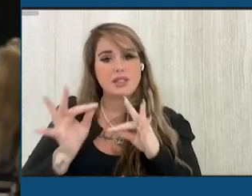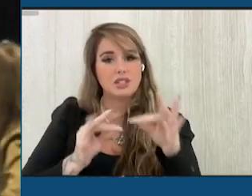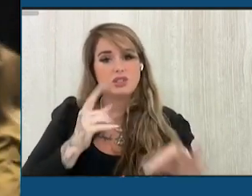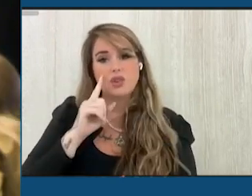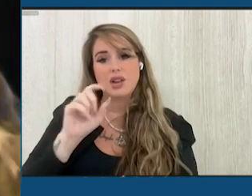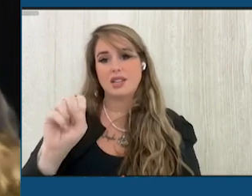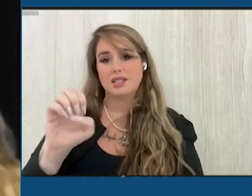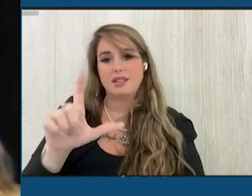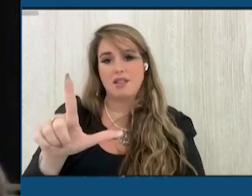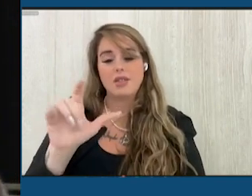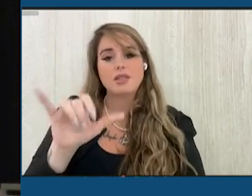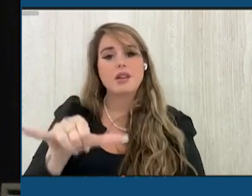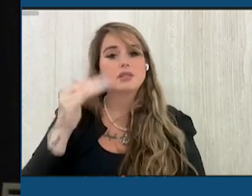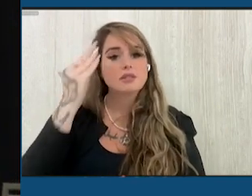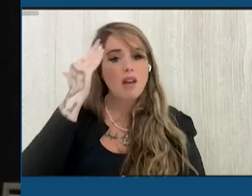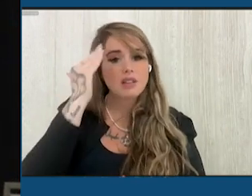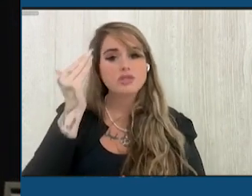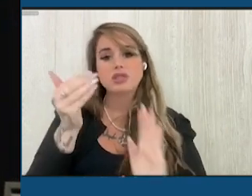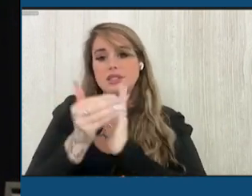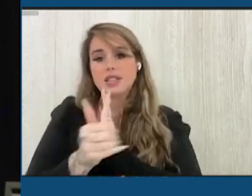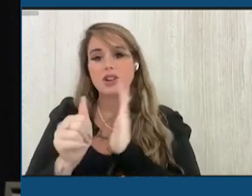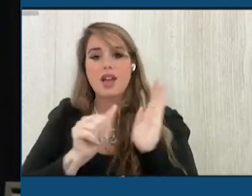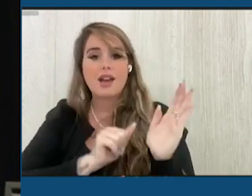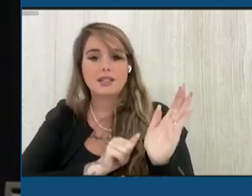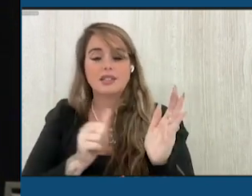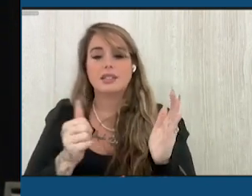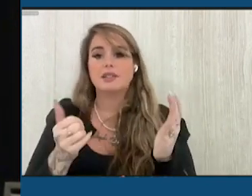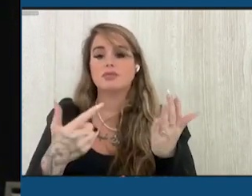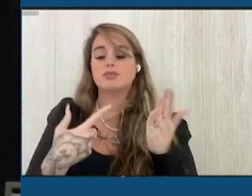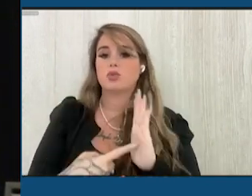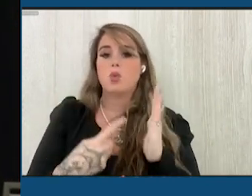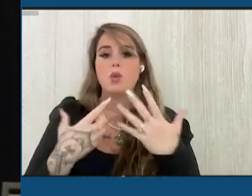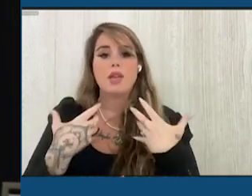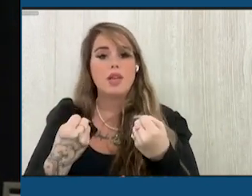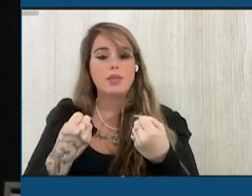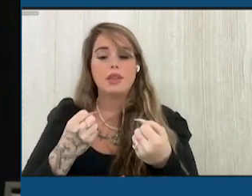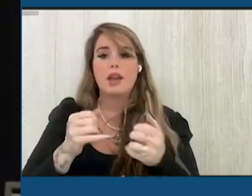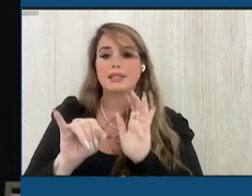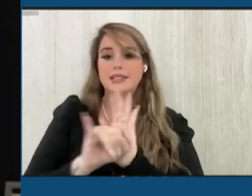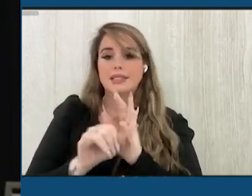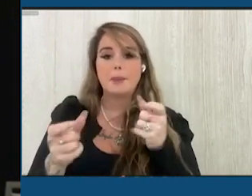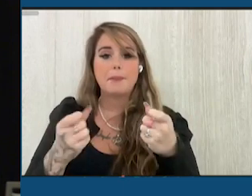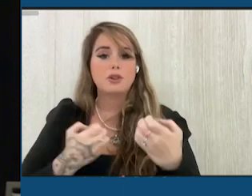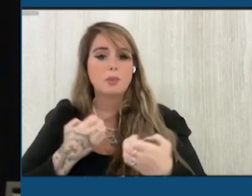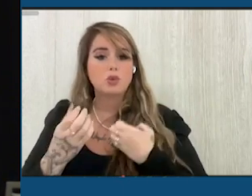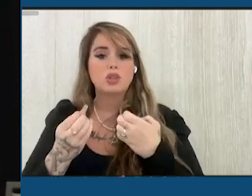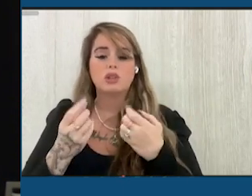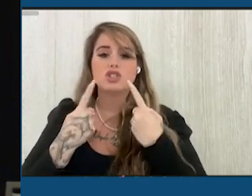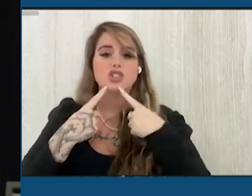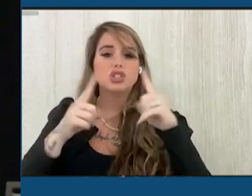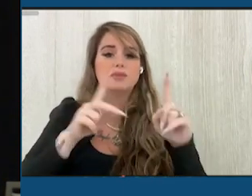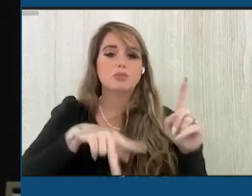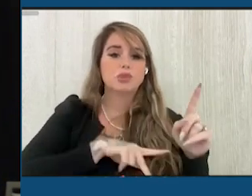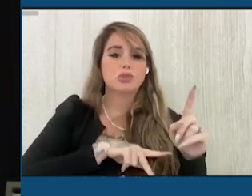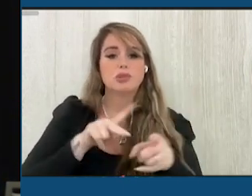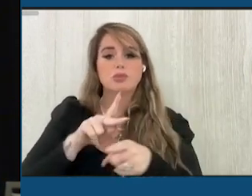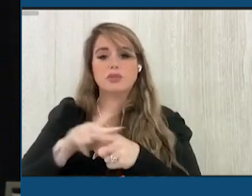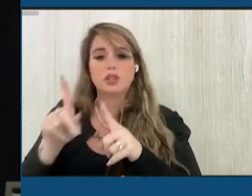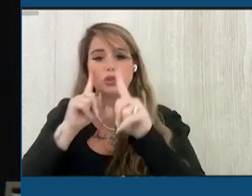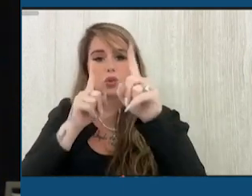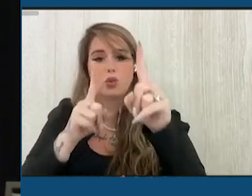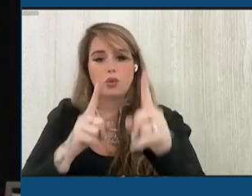knowledge, skills, and attitudes to develop healthy identities, manage emotions, and achieve personal and professional goals.